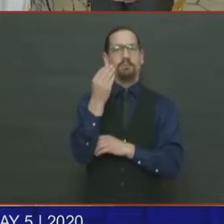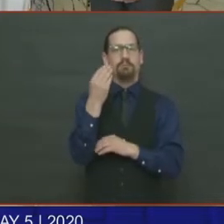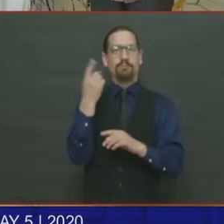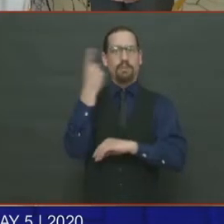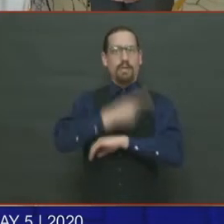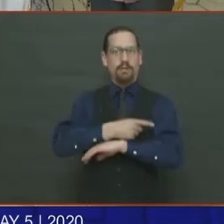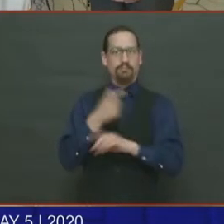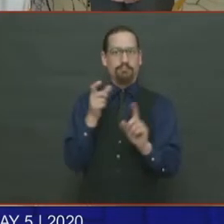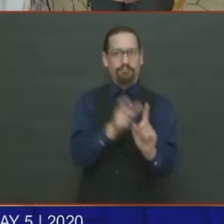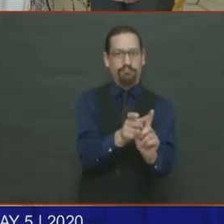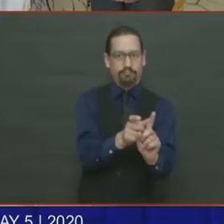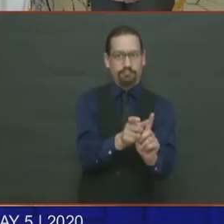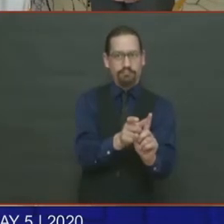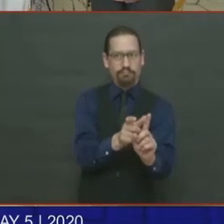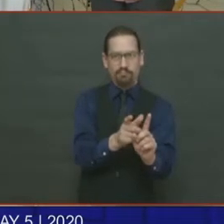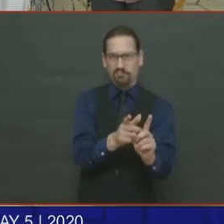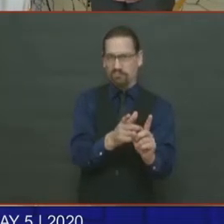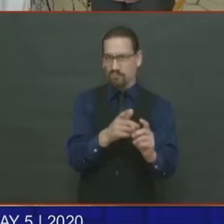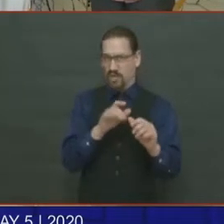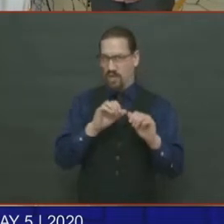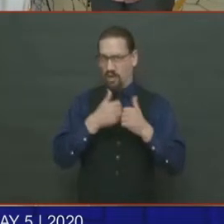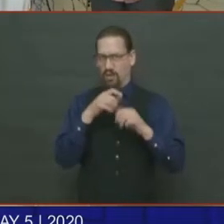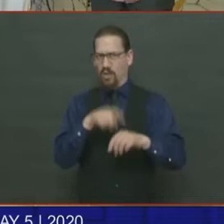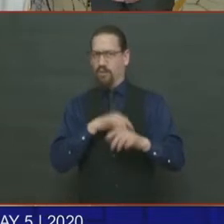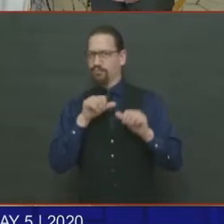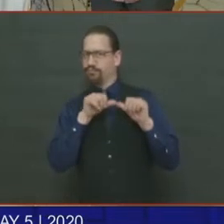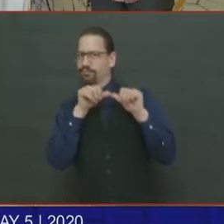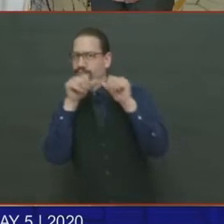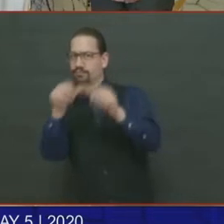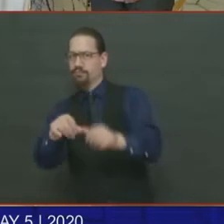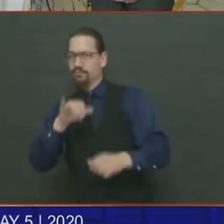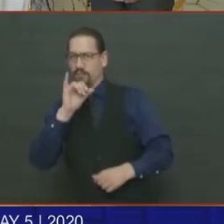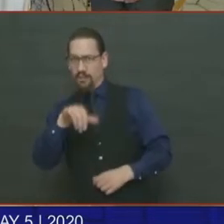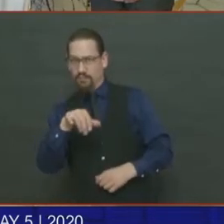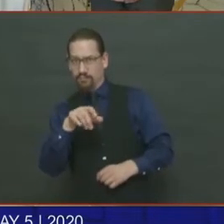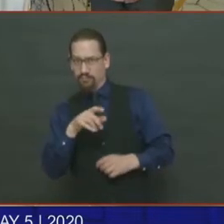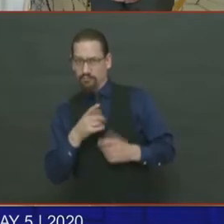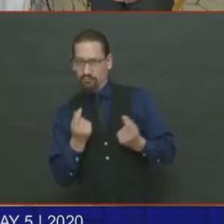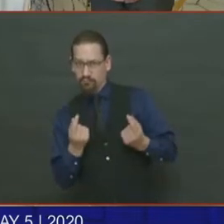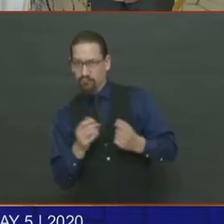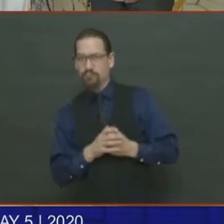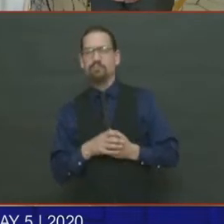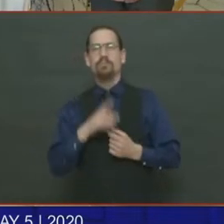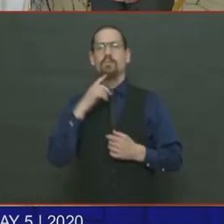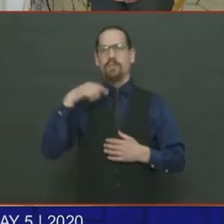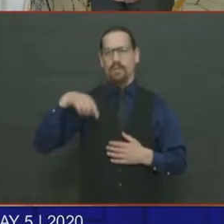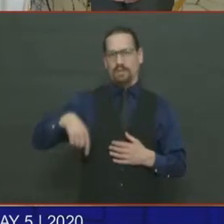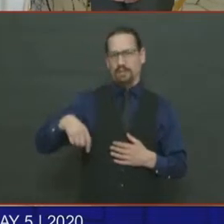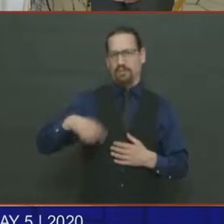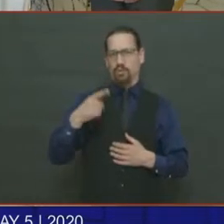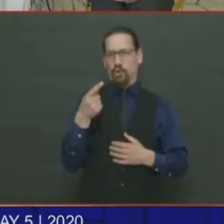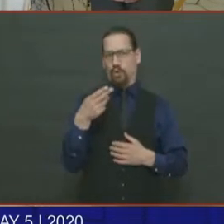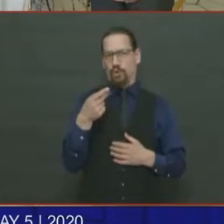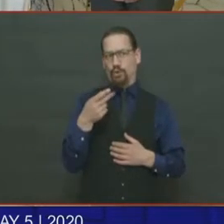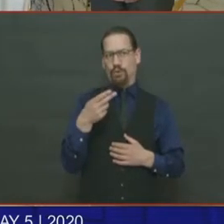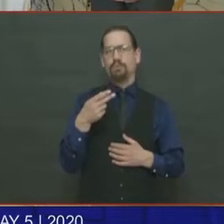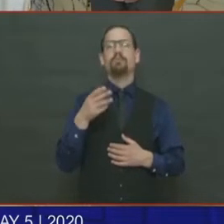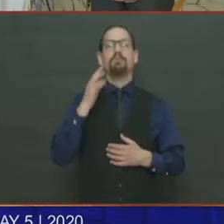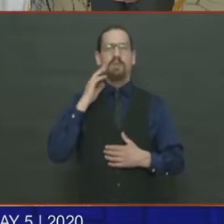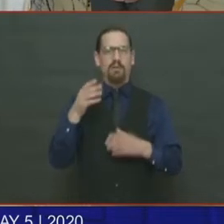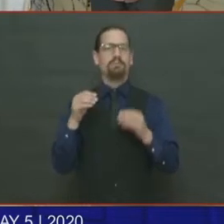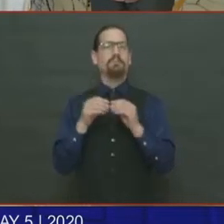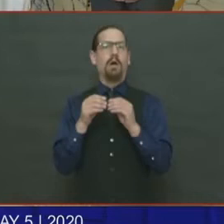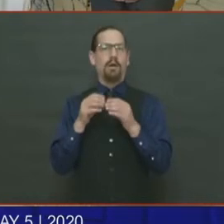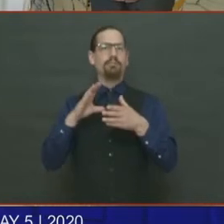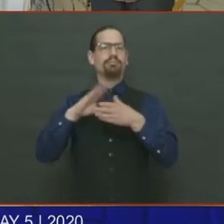probably Thursday, I'm going to be addressing travel and new restrictions for phase 1